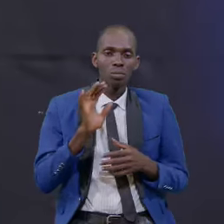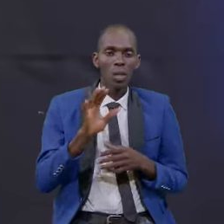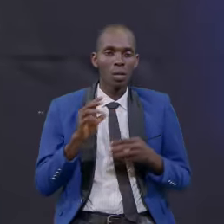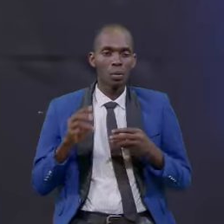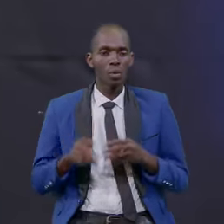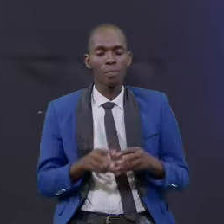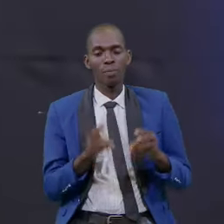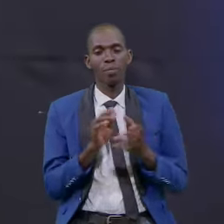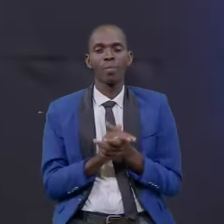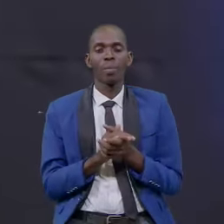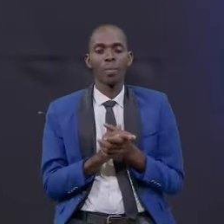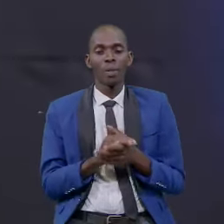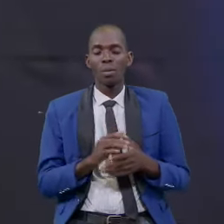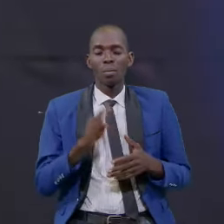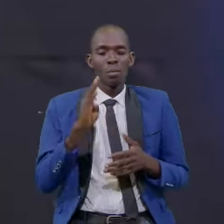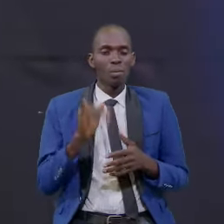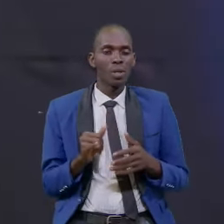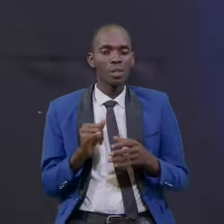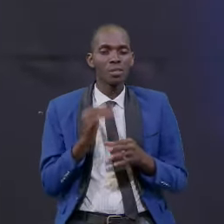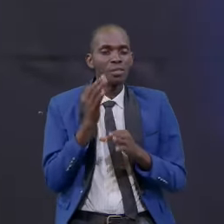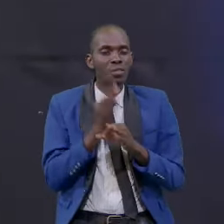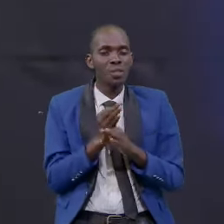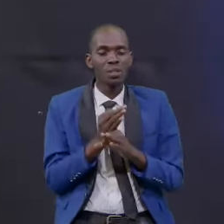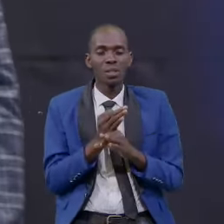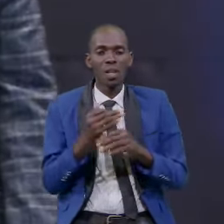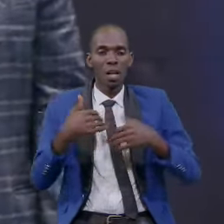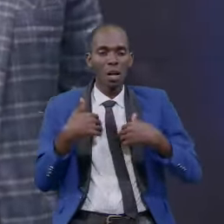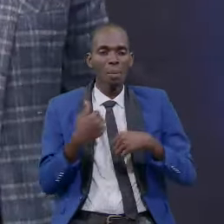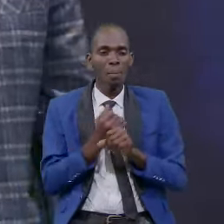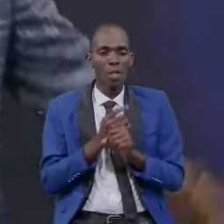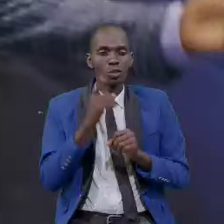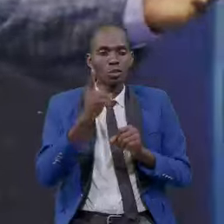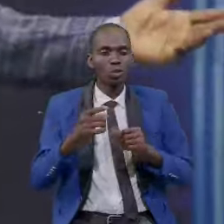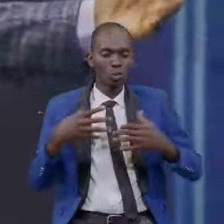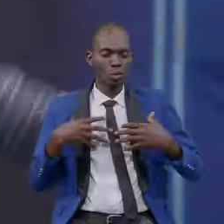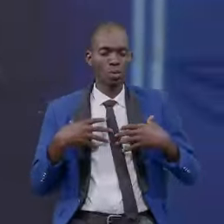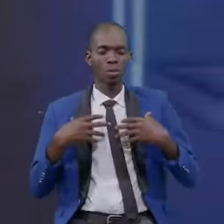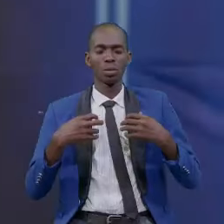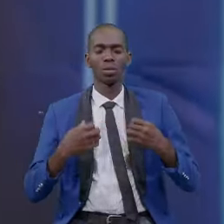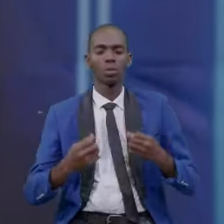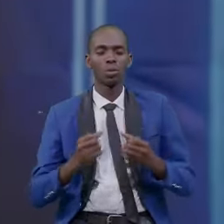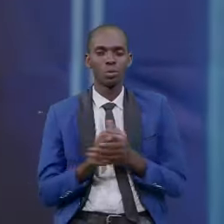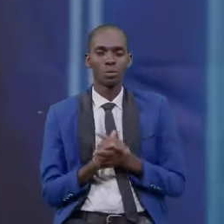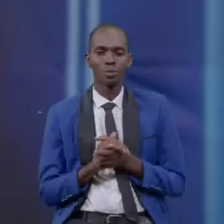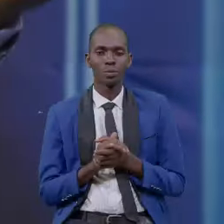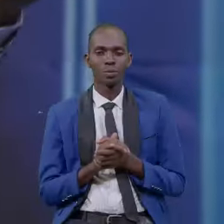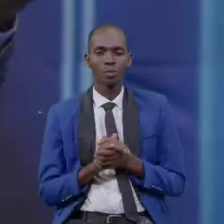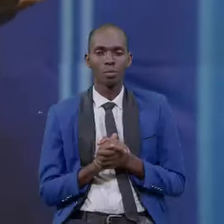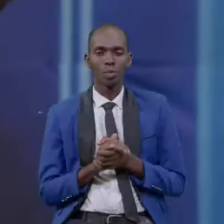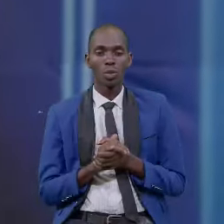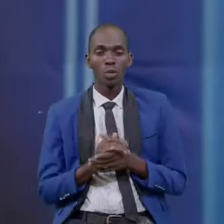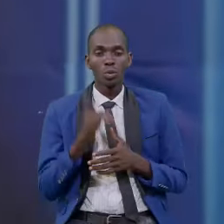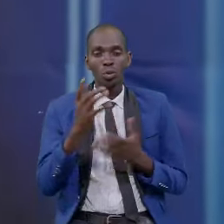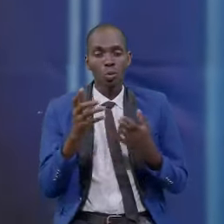faith has made thee whole. Thy faith has made thee whole. You want to receive